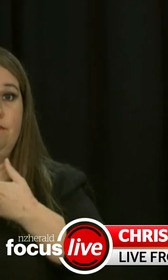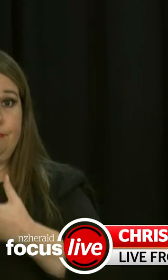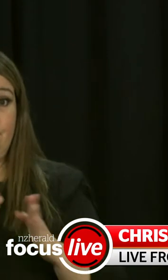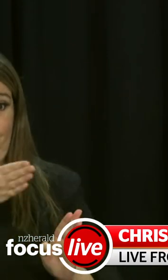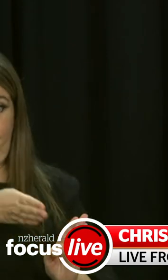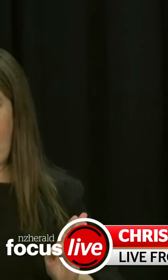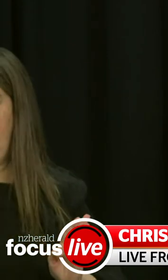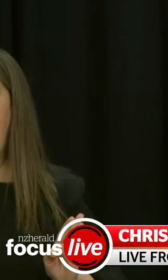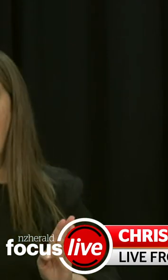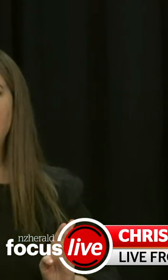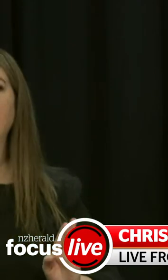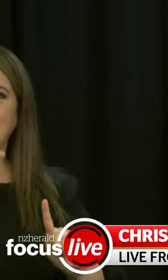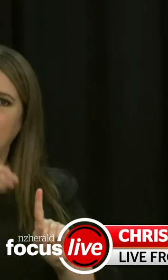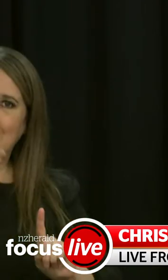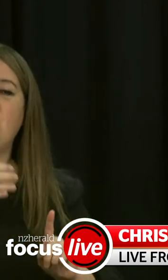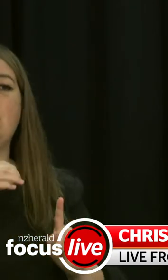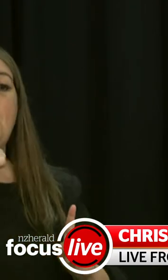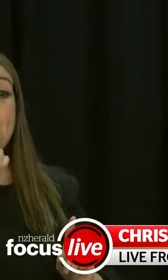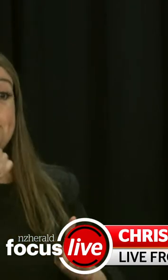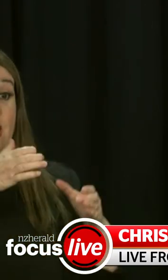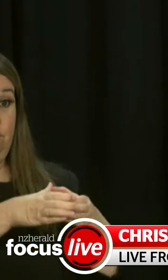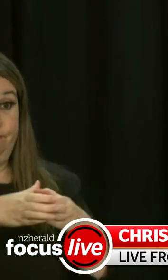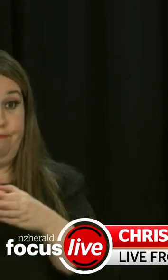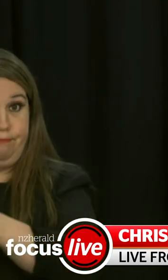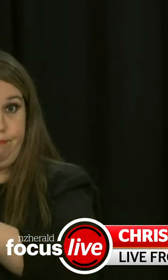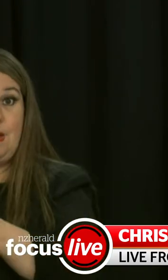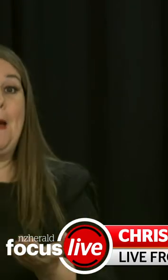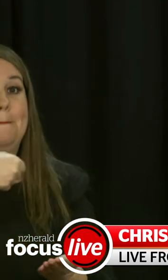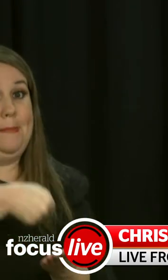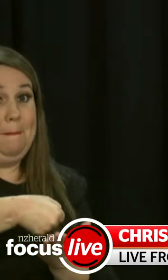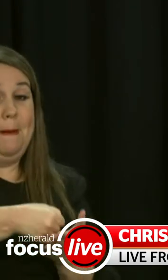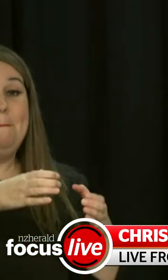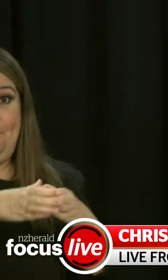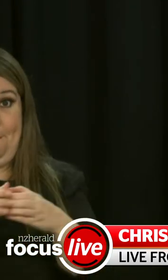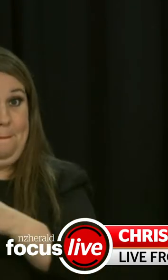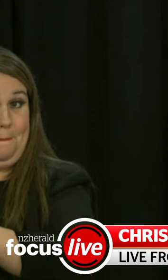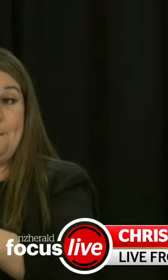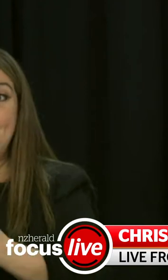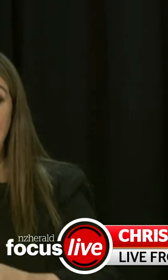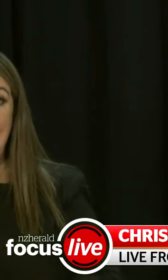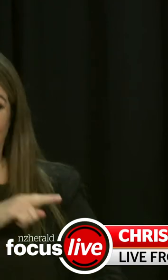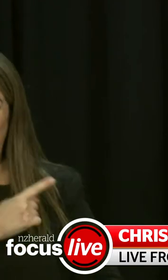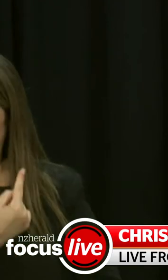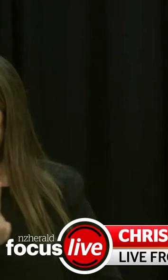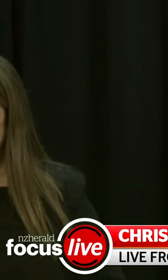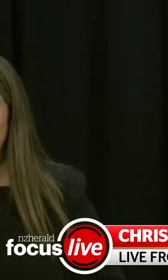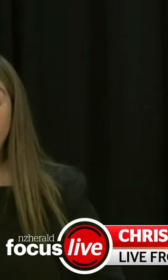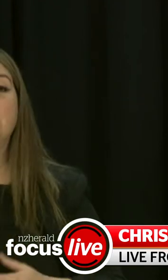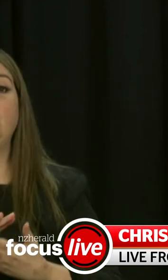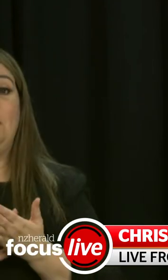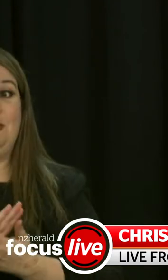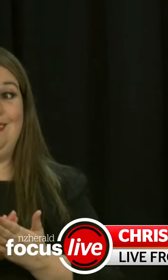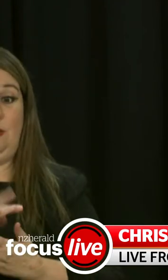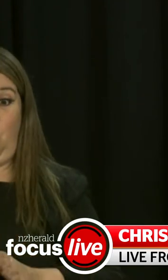complement. Well, I'm indicating we've lost about 800 personnel in the last